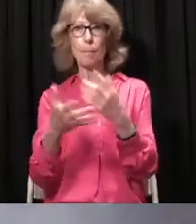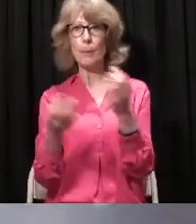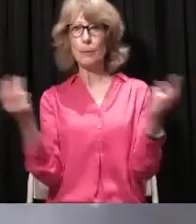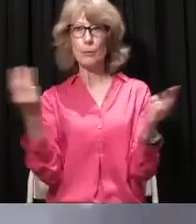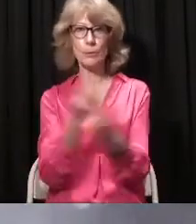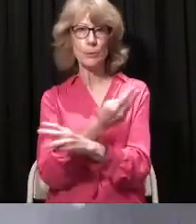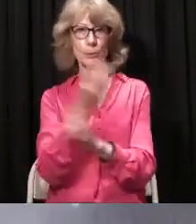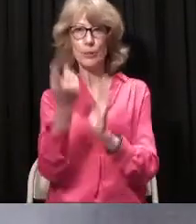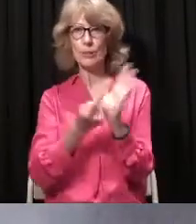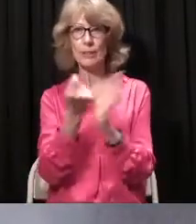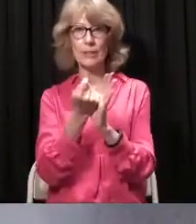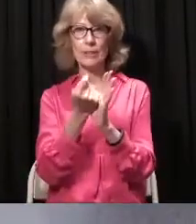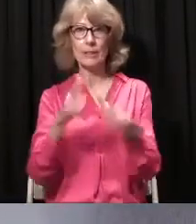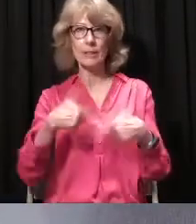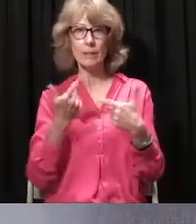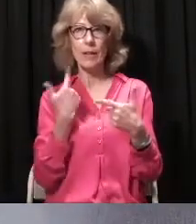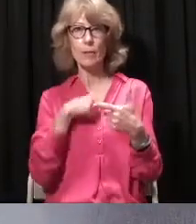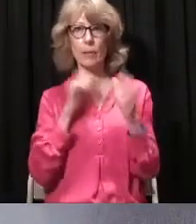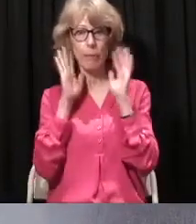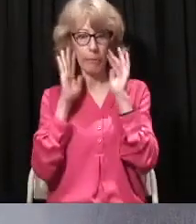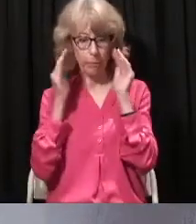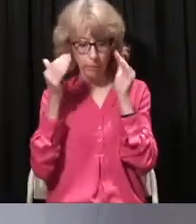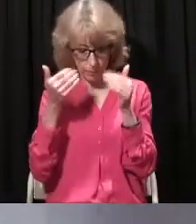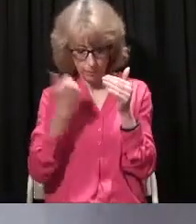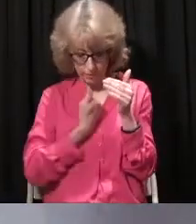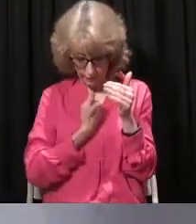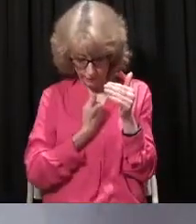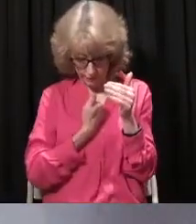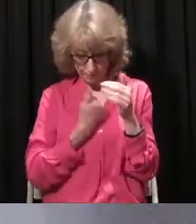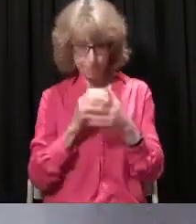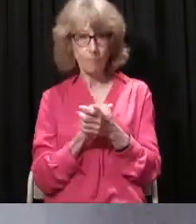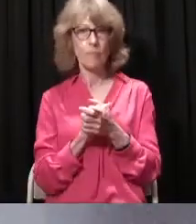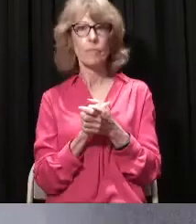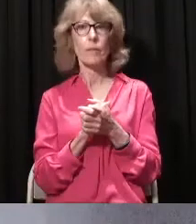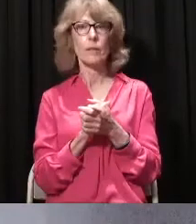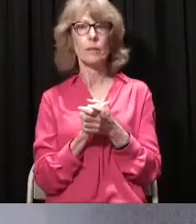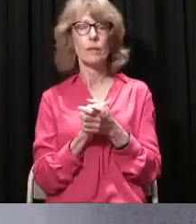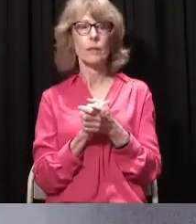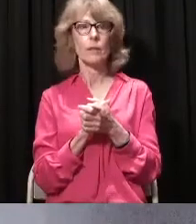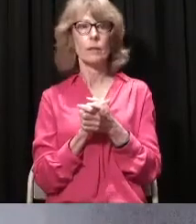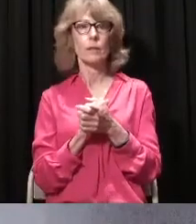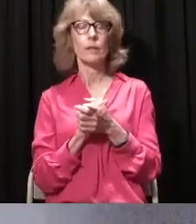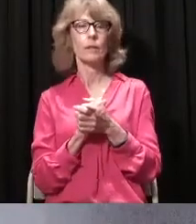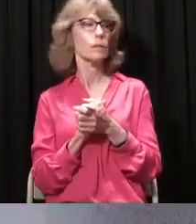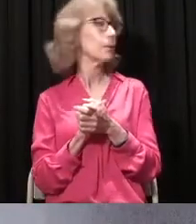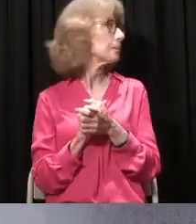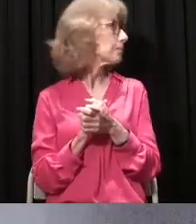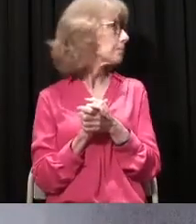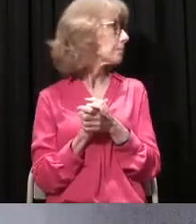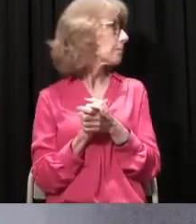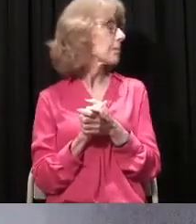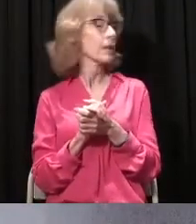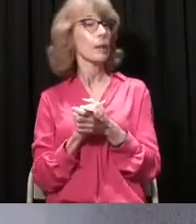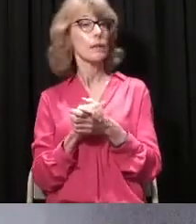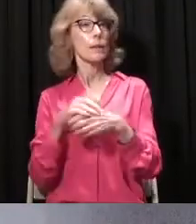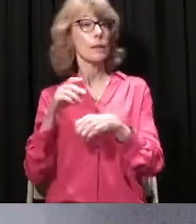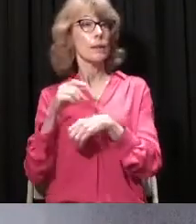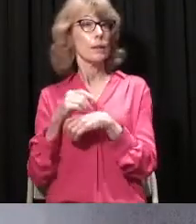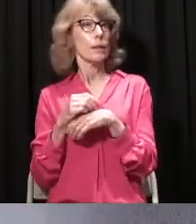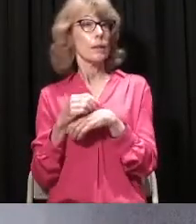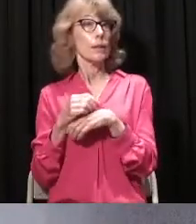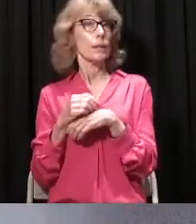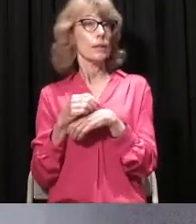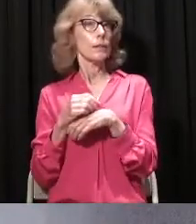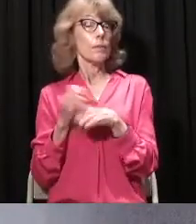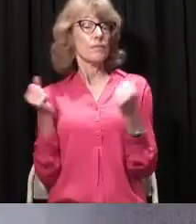our own universe? Have you ever thought about this, how self-centered fear is? Fear is all about self-protection.